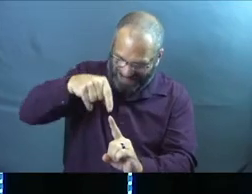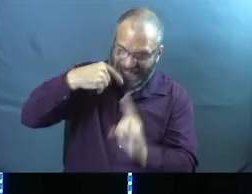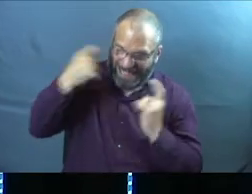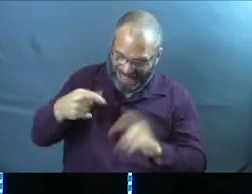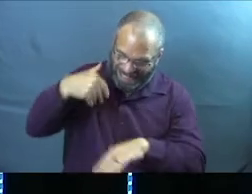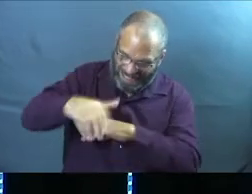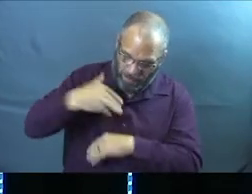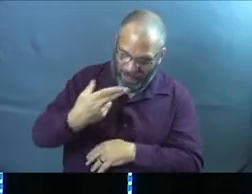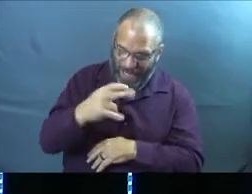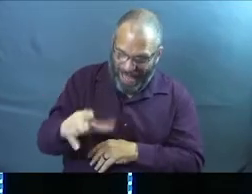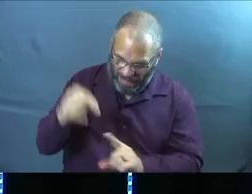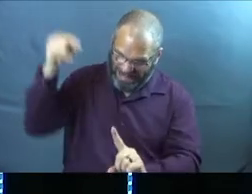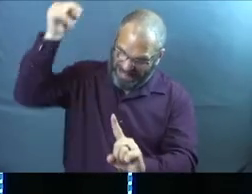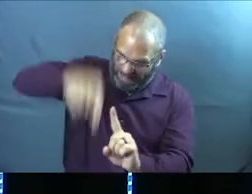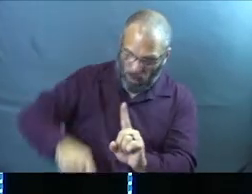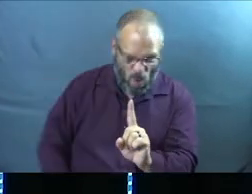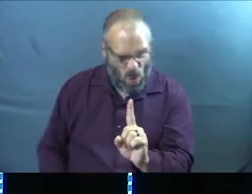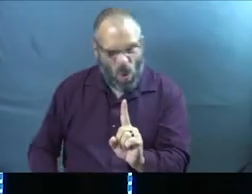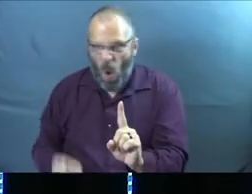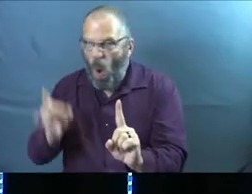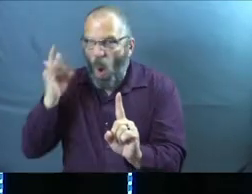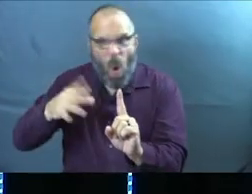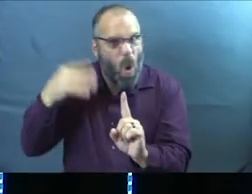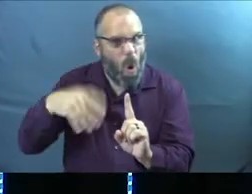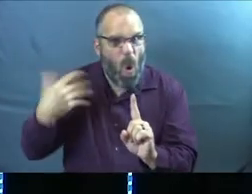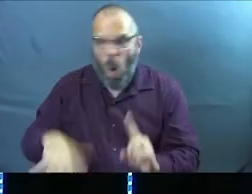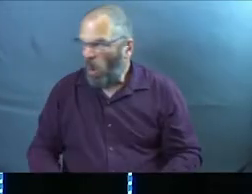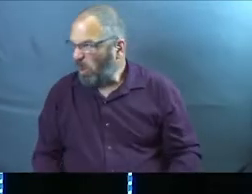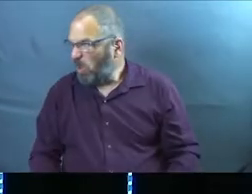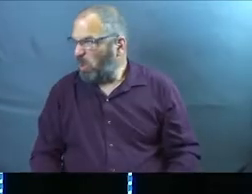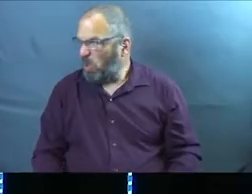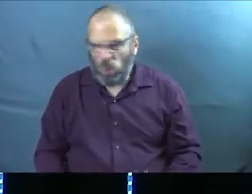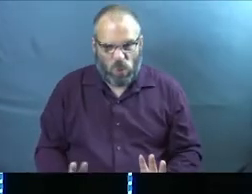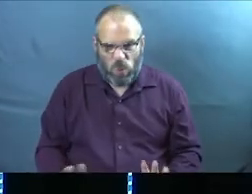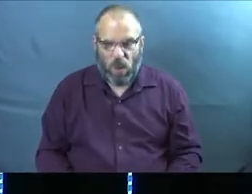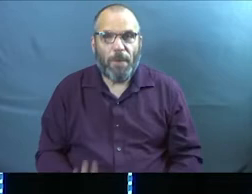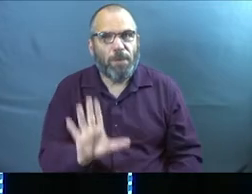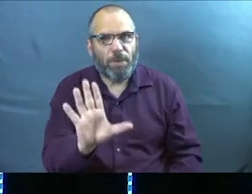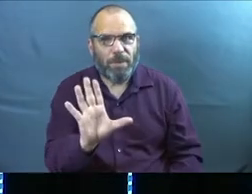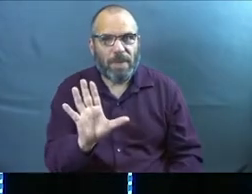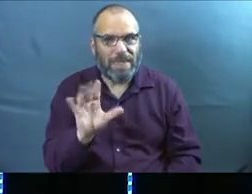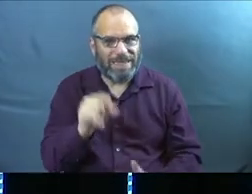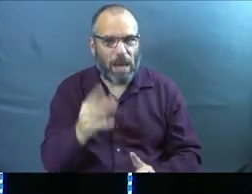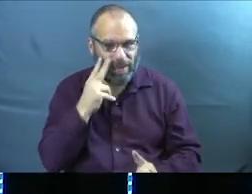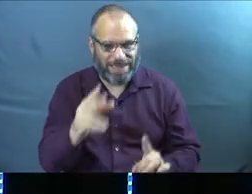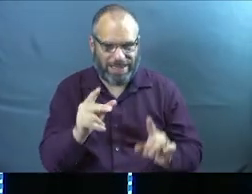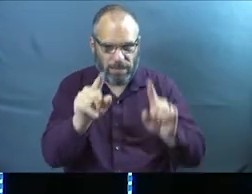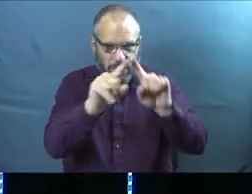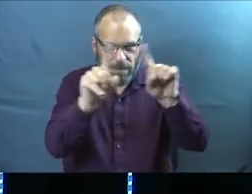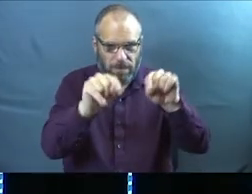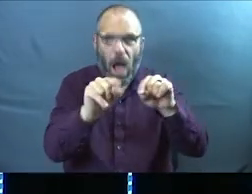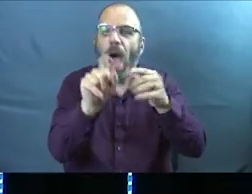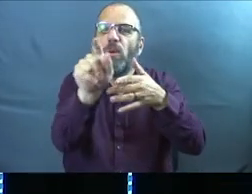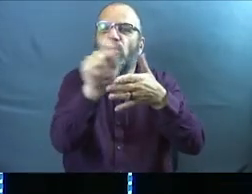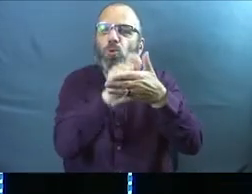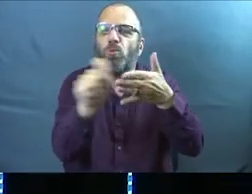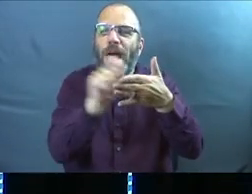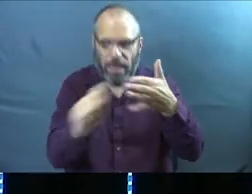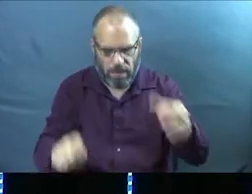thing. It was bad. It was so bad. And I want you to see it in this box or write it in this